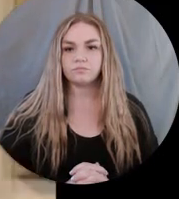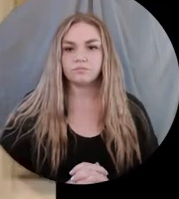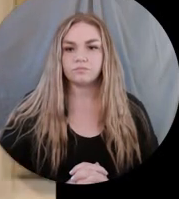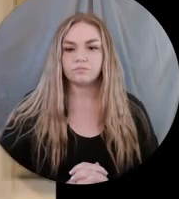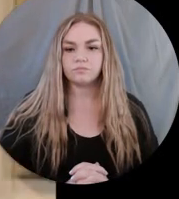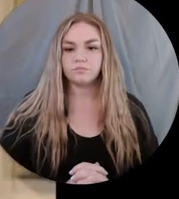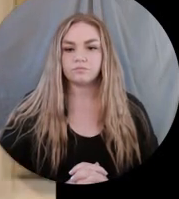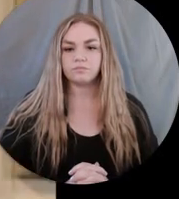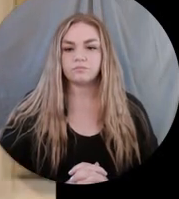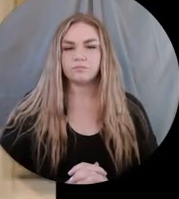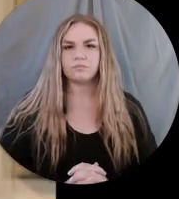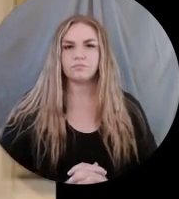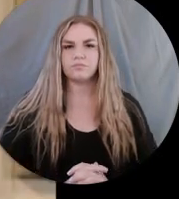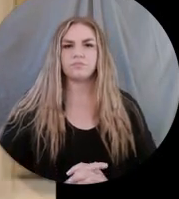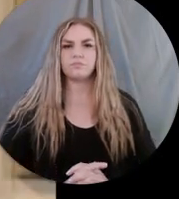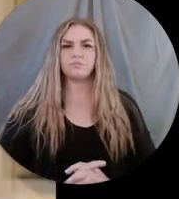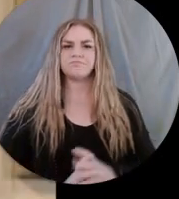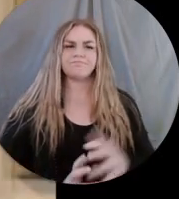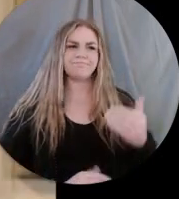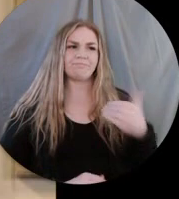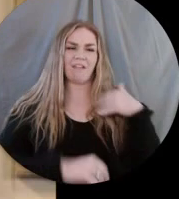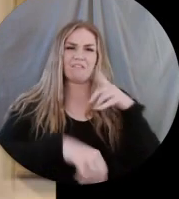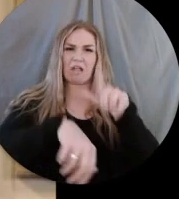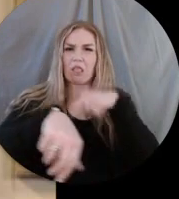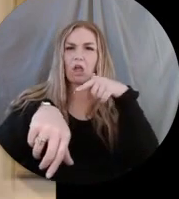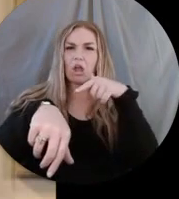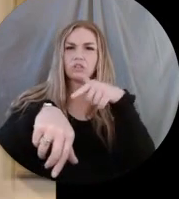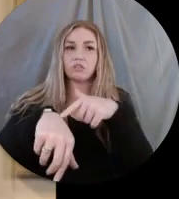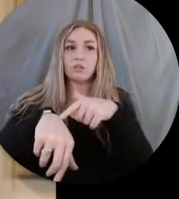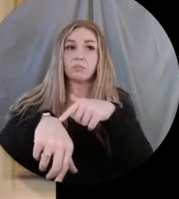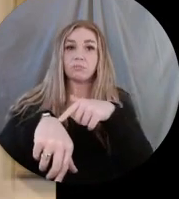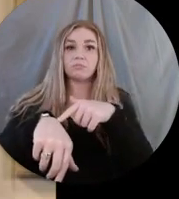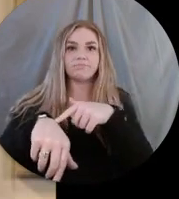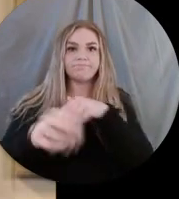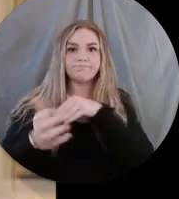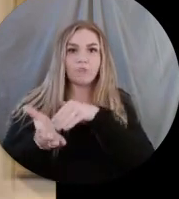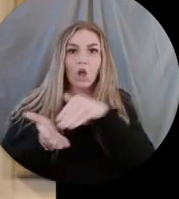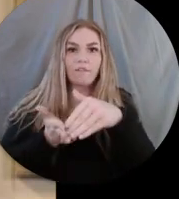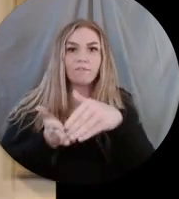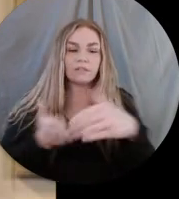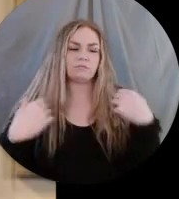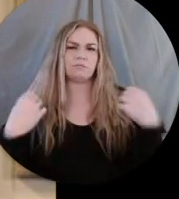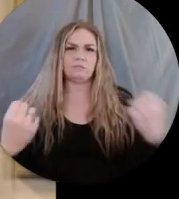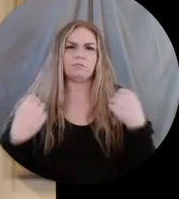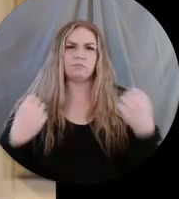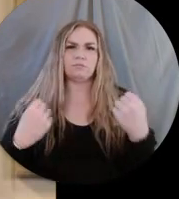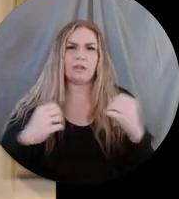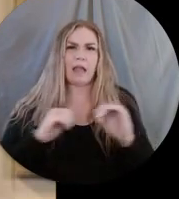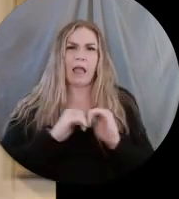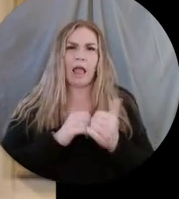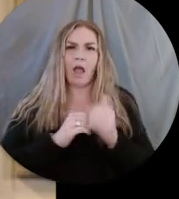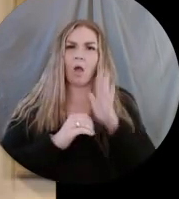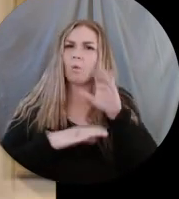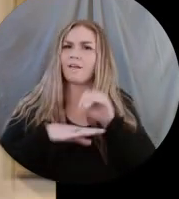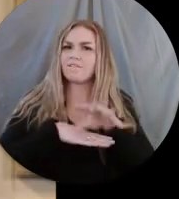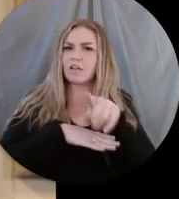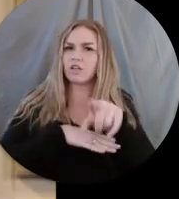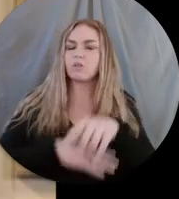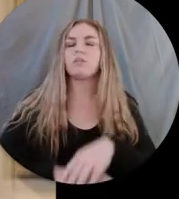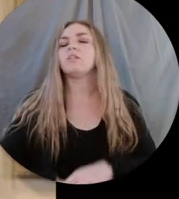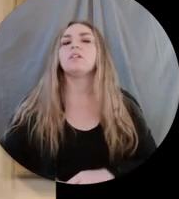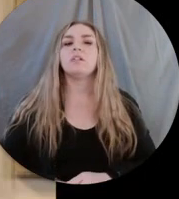What are the effects of long-term regular physical activity? And regular is a big word and so is